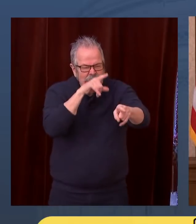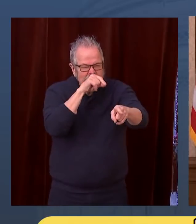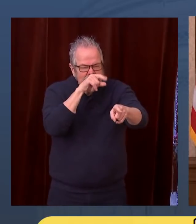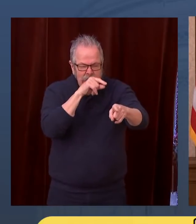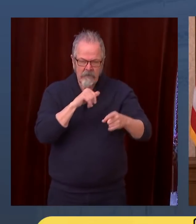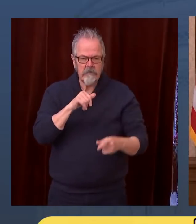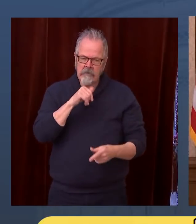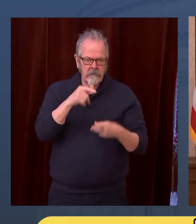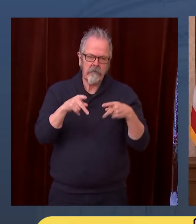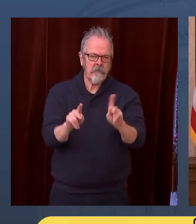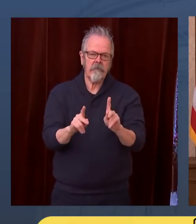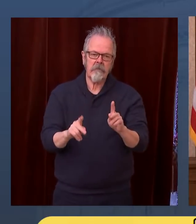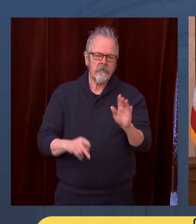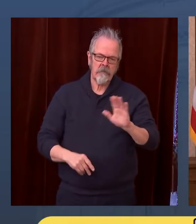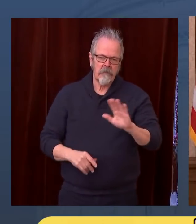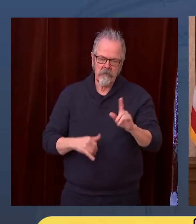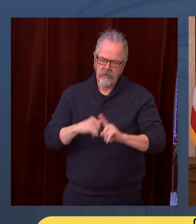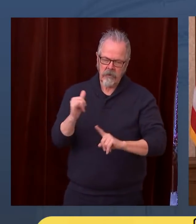So,